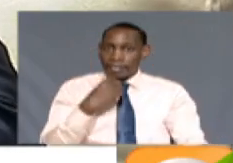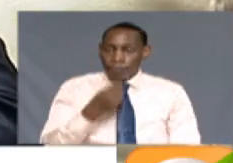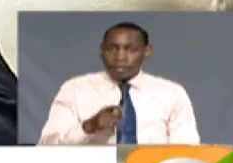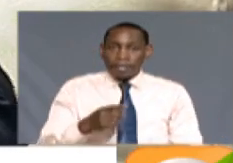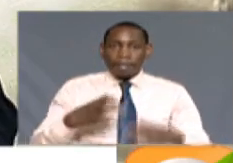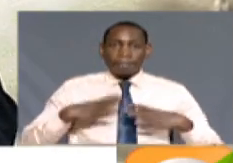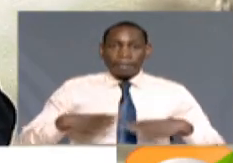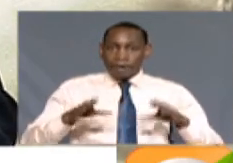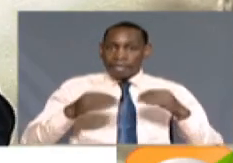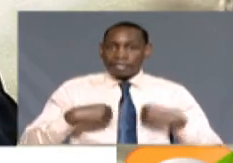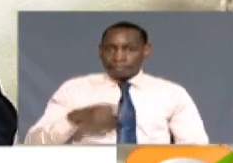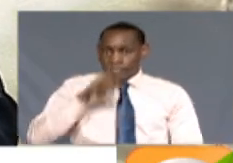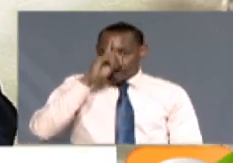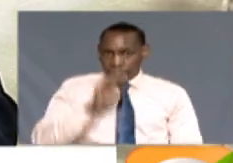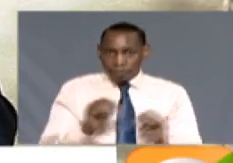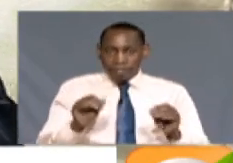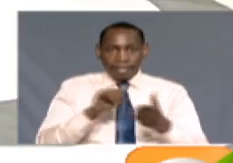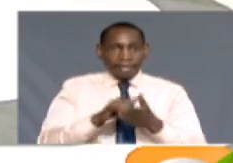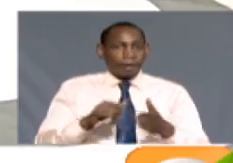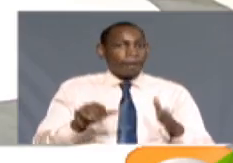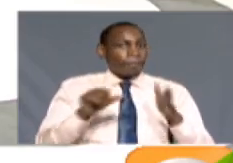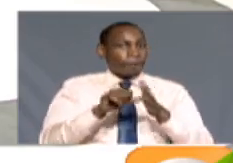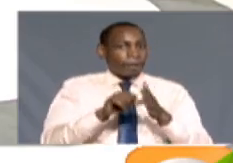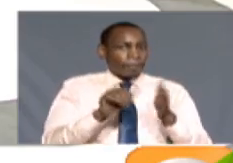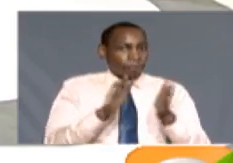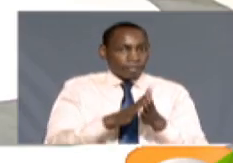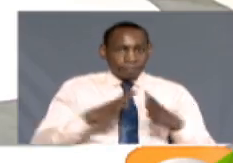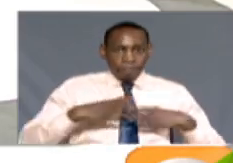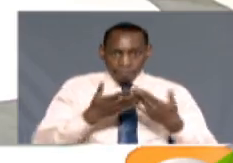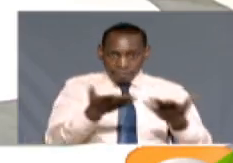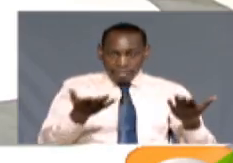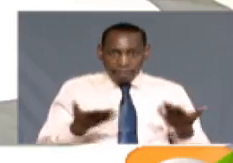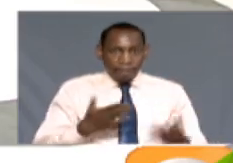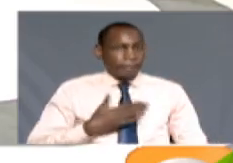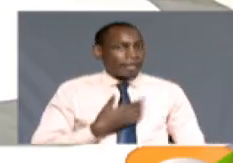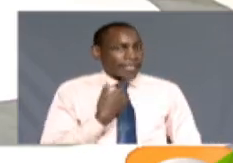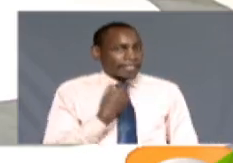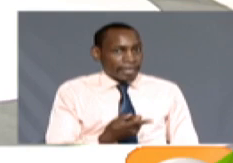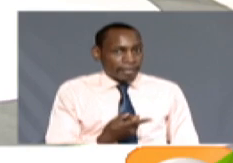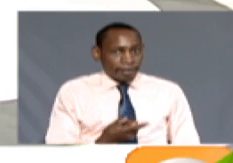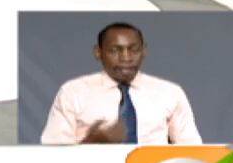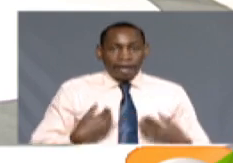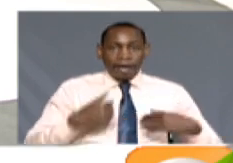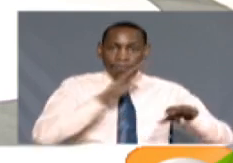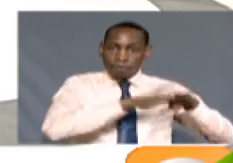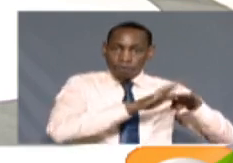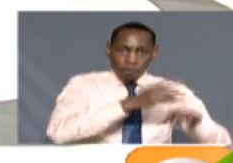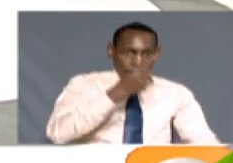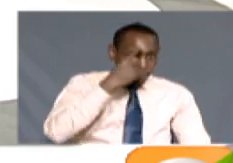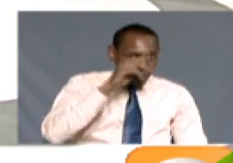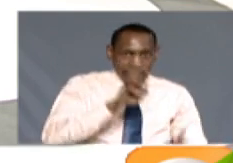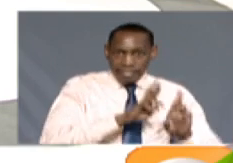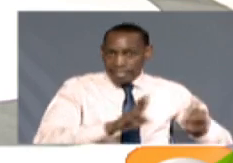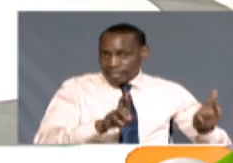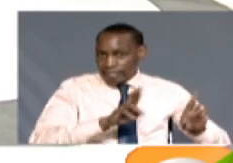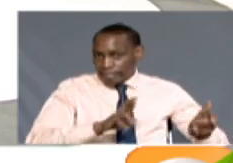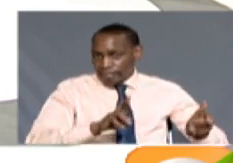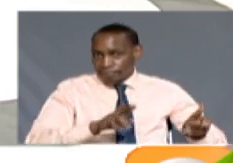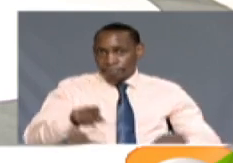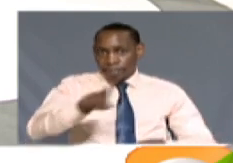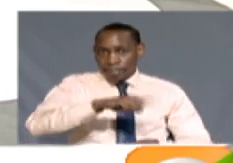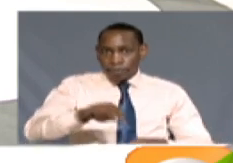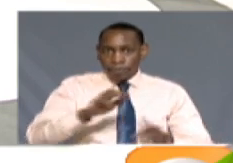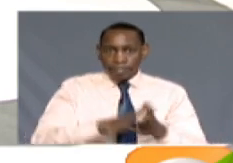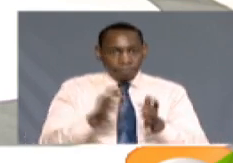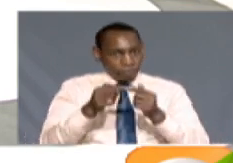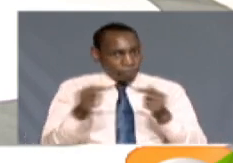There might be something wrong with this black scheme. Because you see, let me tell you, there are good policies in place. And we